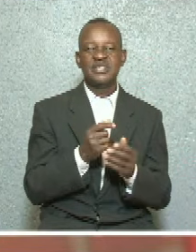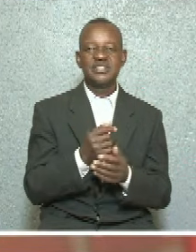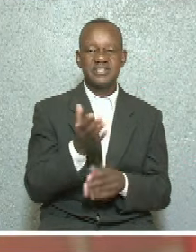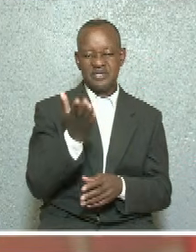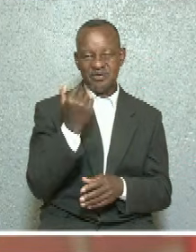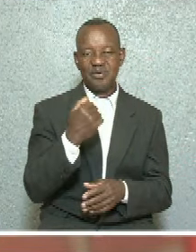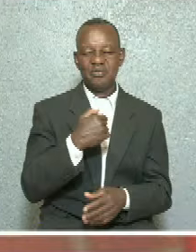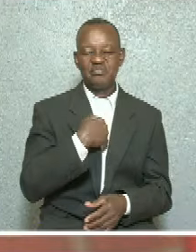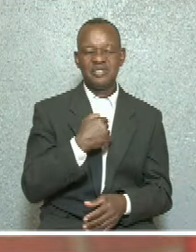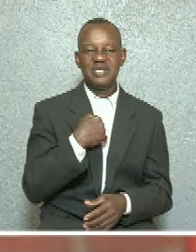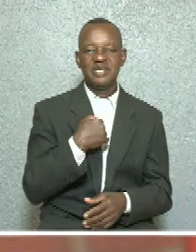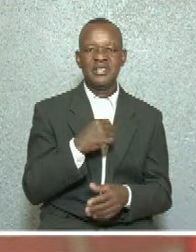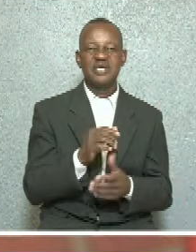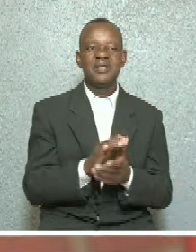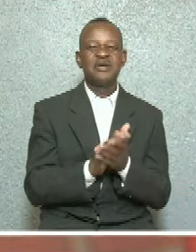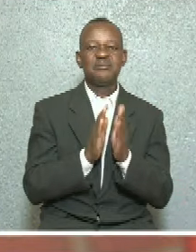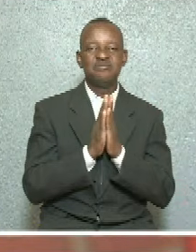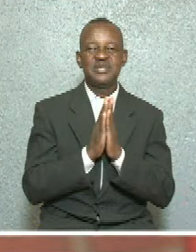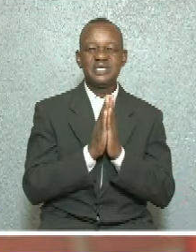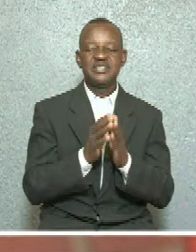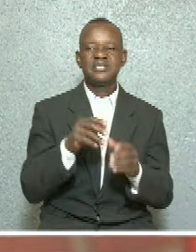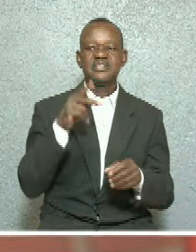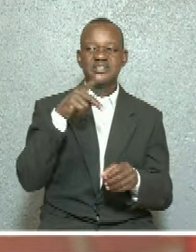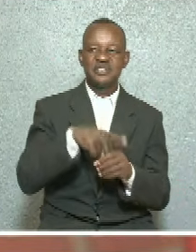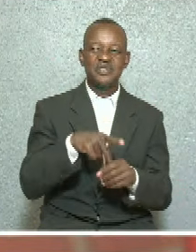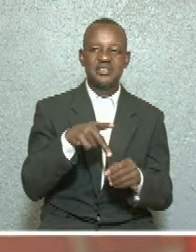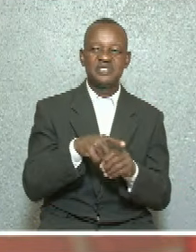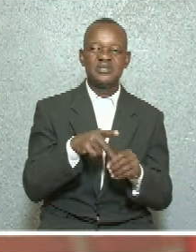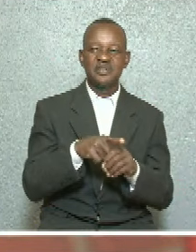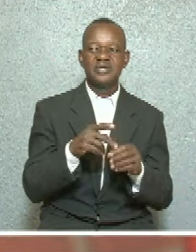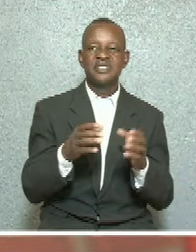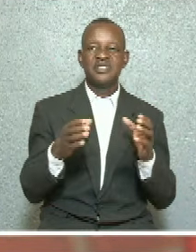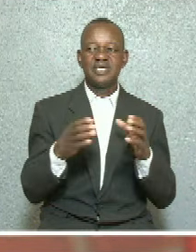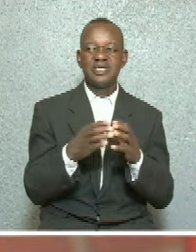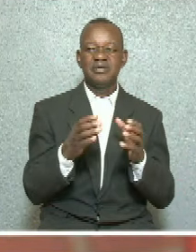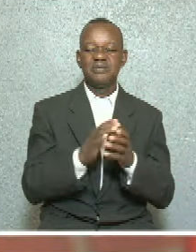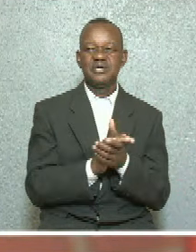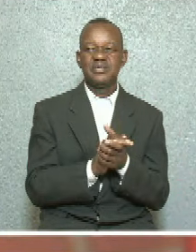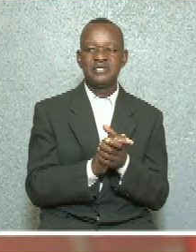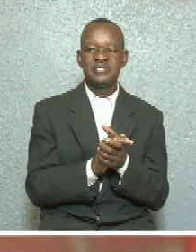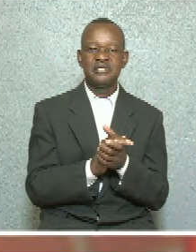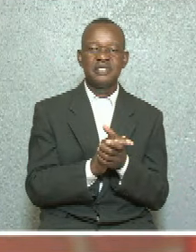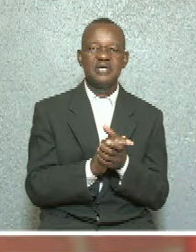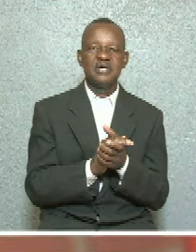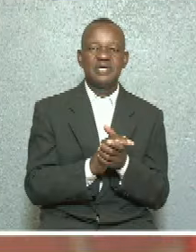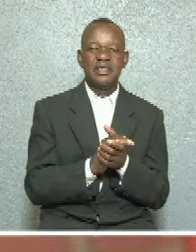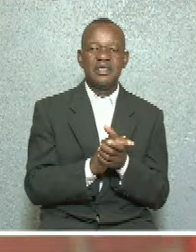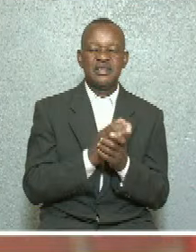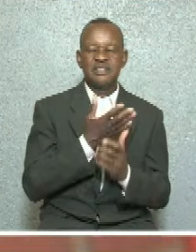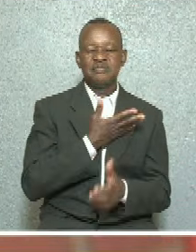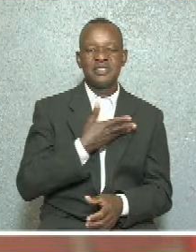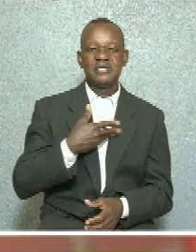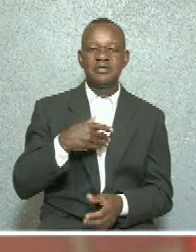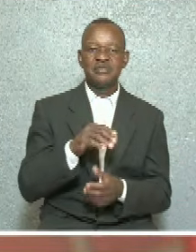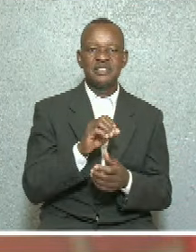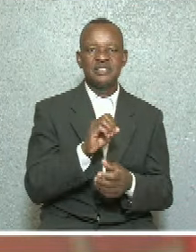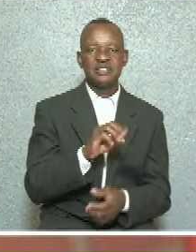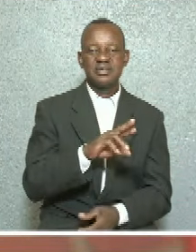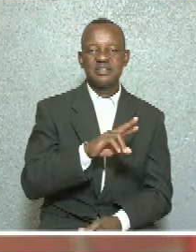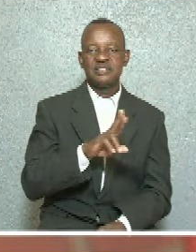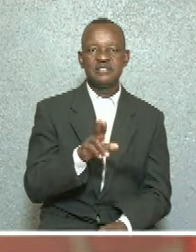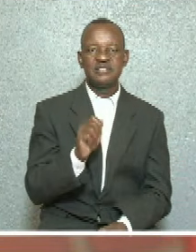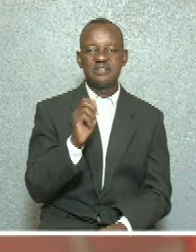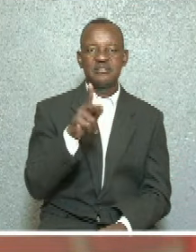then after long convincing, I ended up joining Pay. But then Sophia has been a dear friend, fellow classmate, and I'd just also like to give her